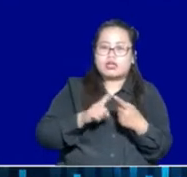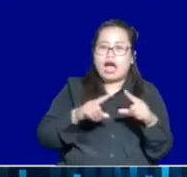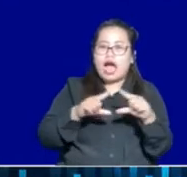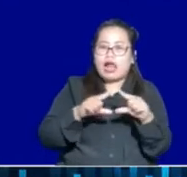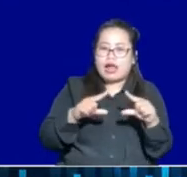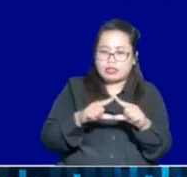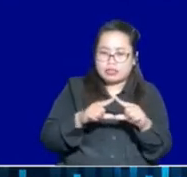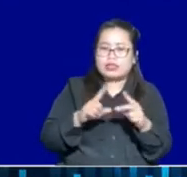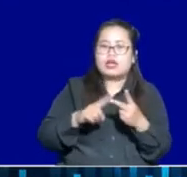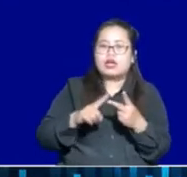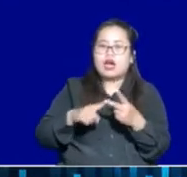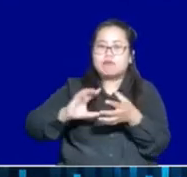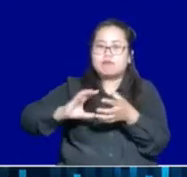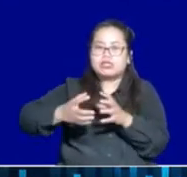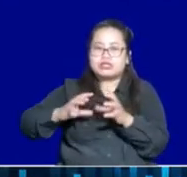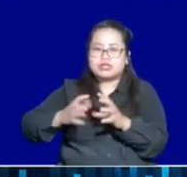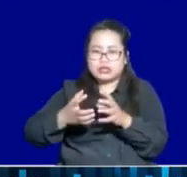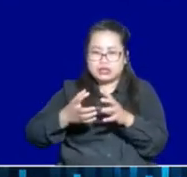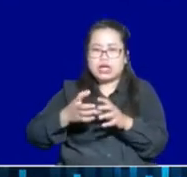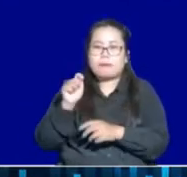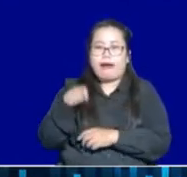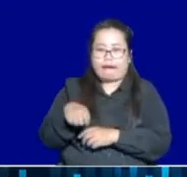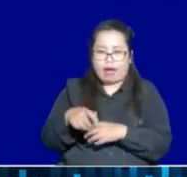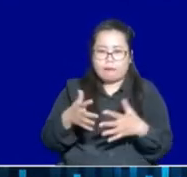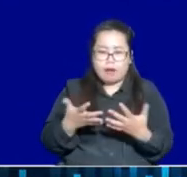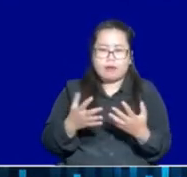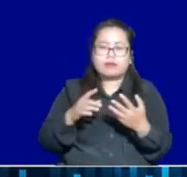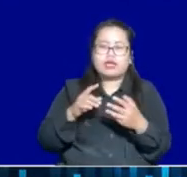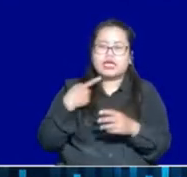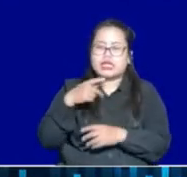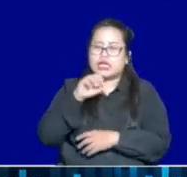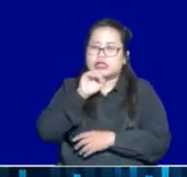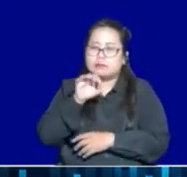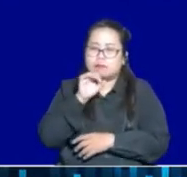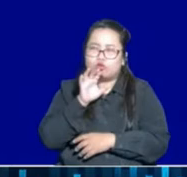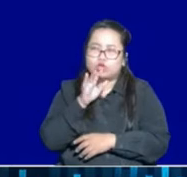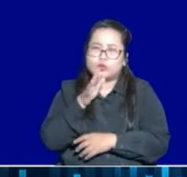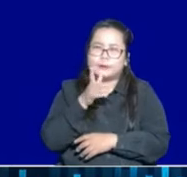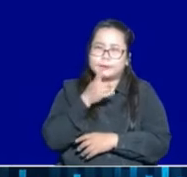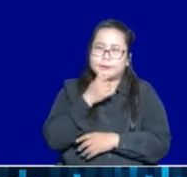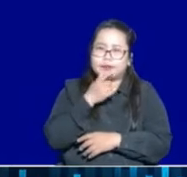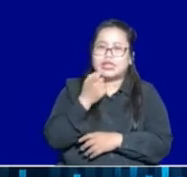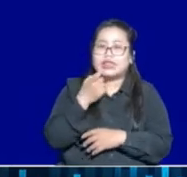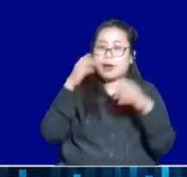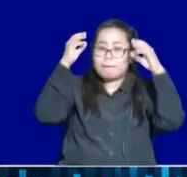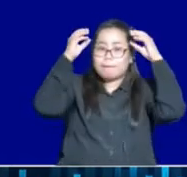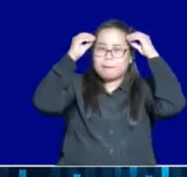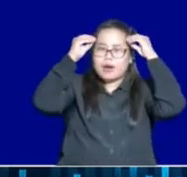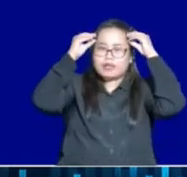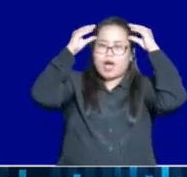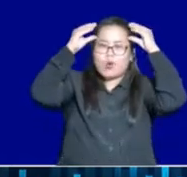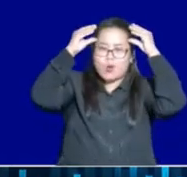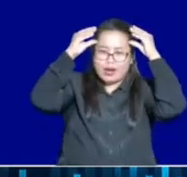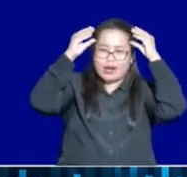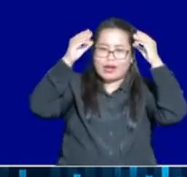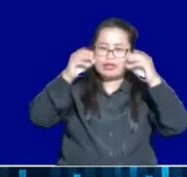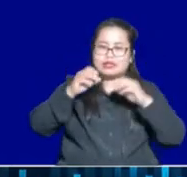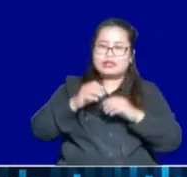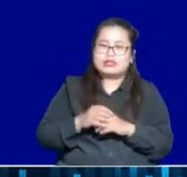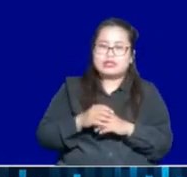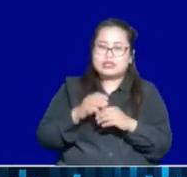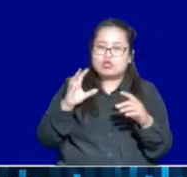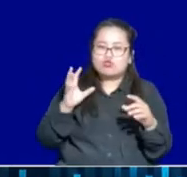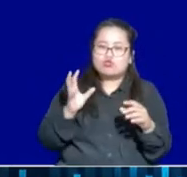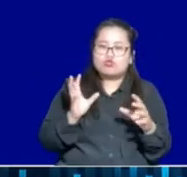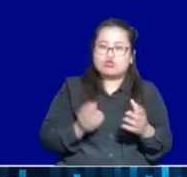that we use. We call that embodied knowledge because the knowledge to make the tool is already in the tool. You don't need to have it